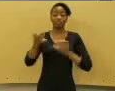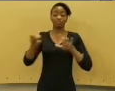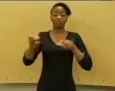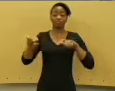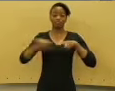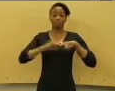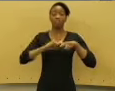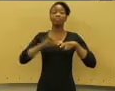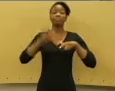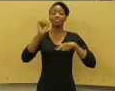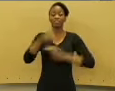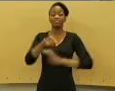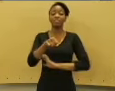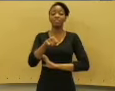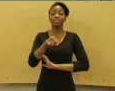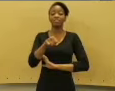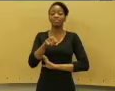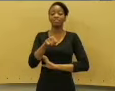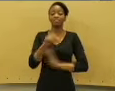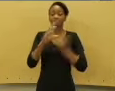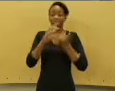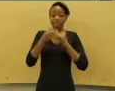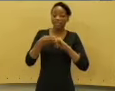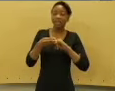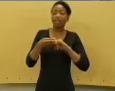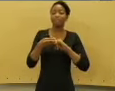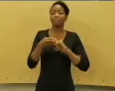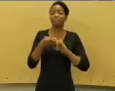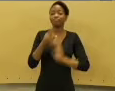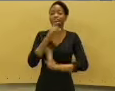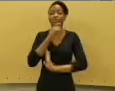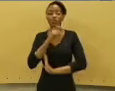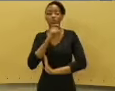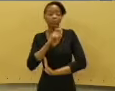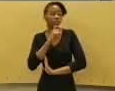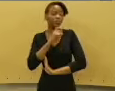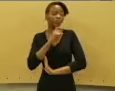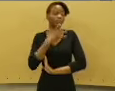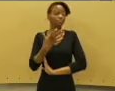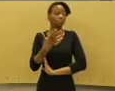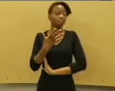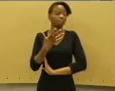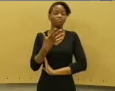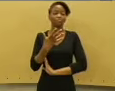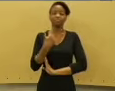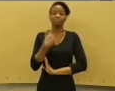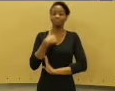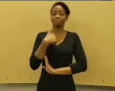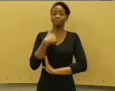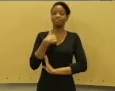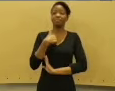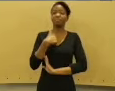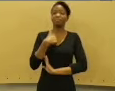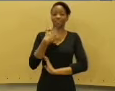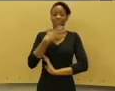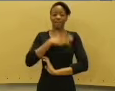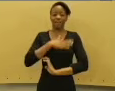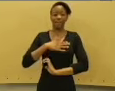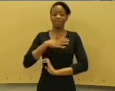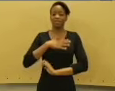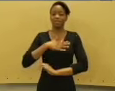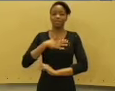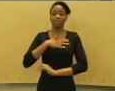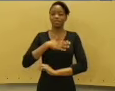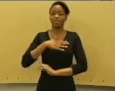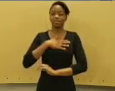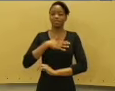electronic ways to try and regenerate the nerves, because I thought, if I can feel some kind of way